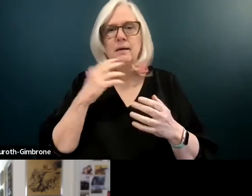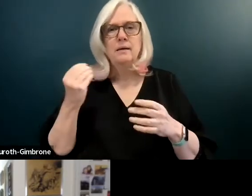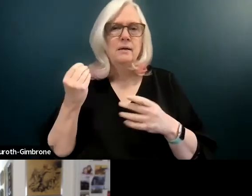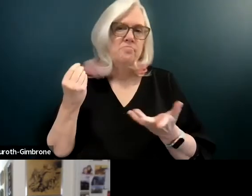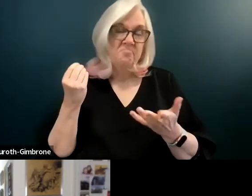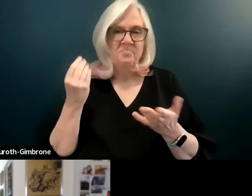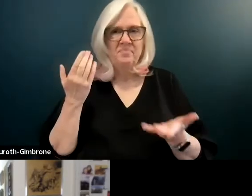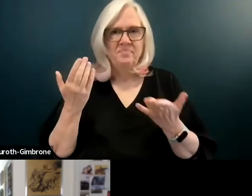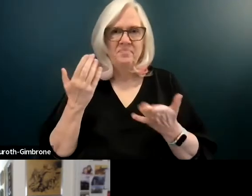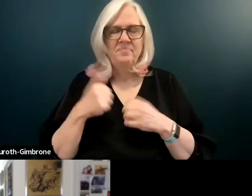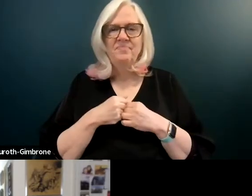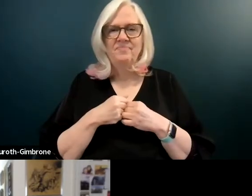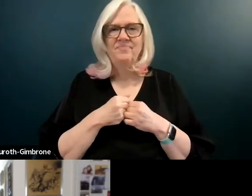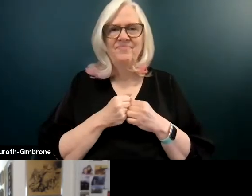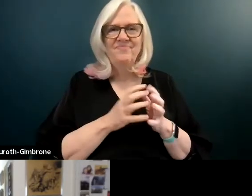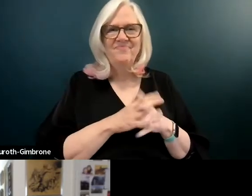nature.